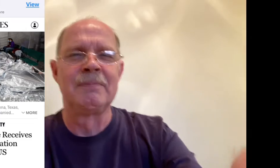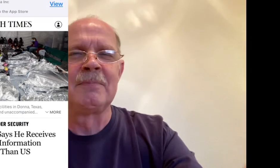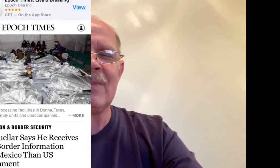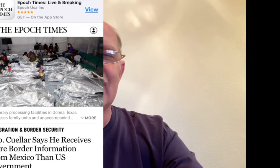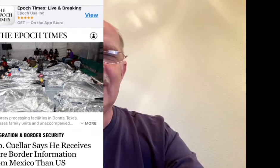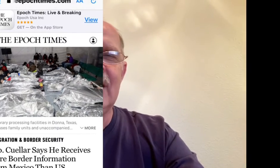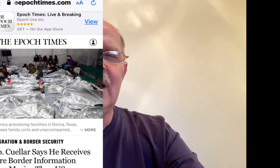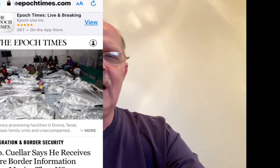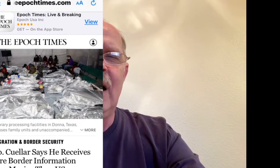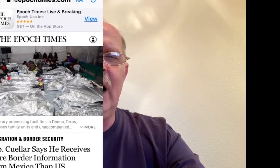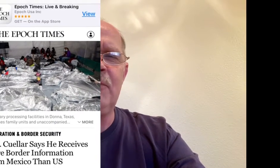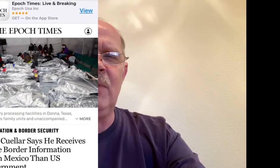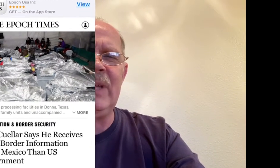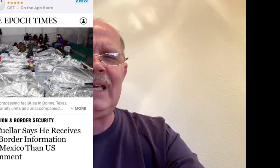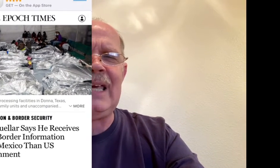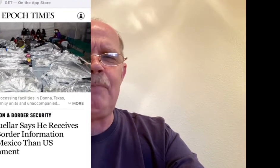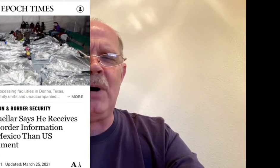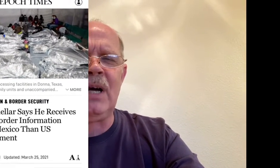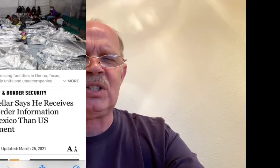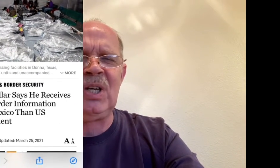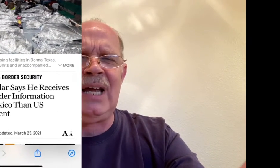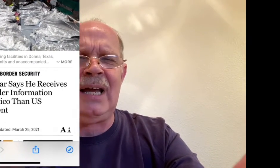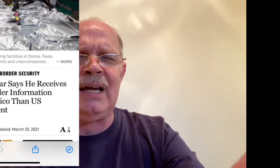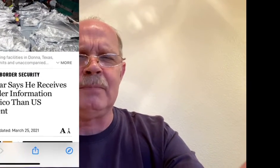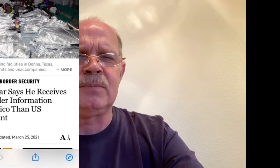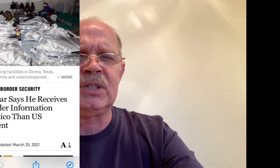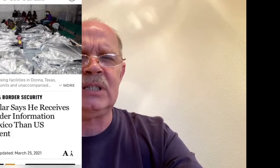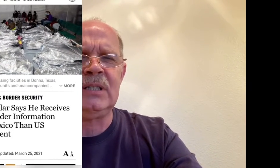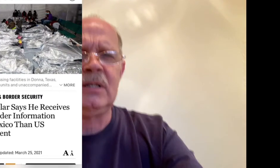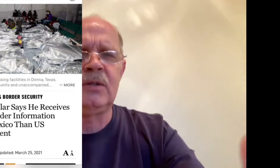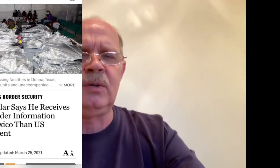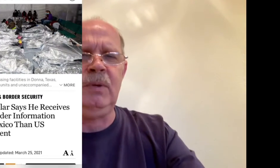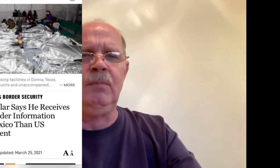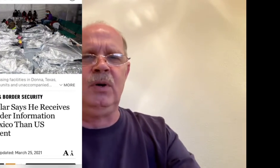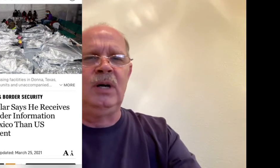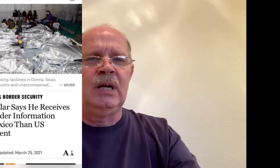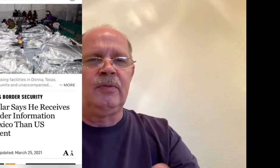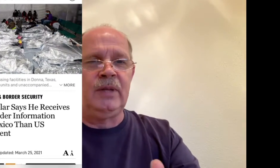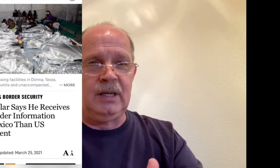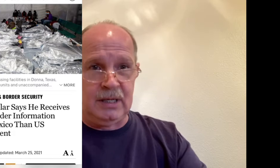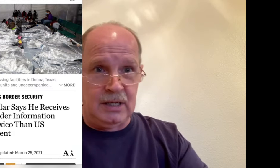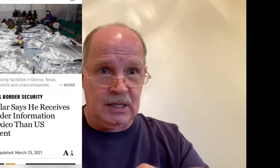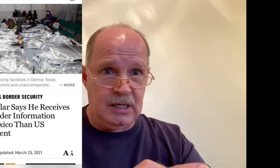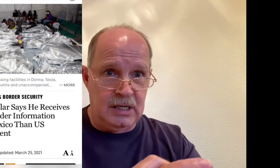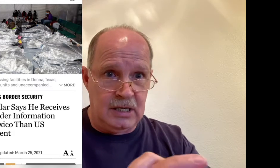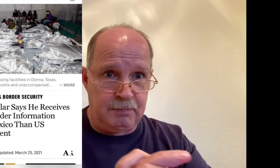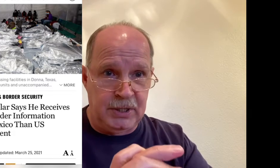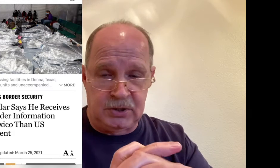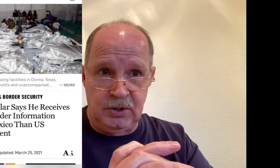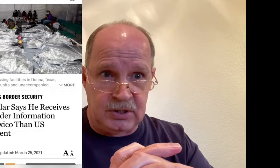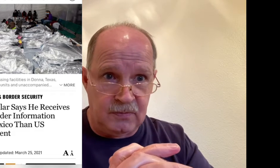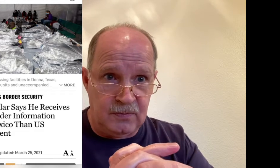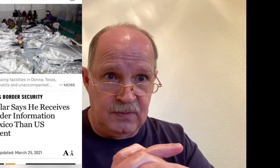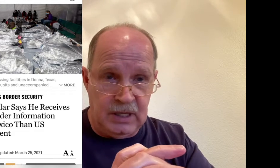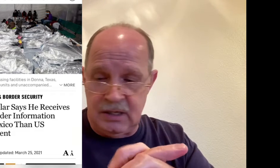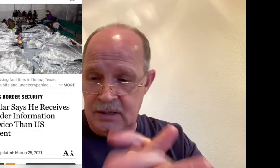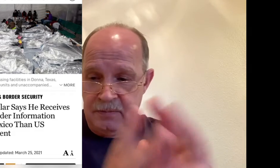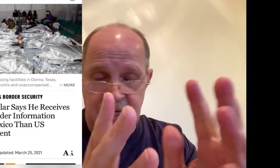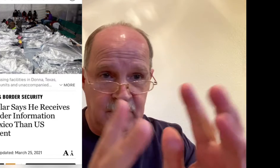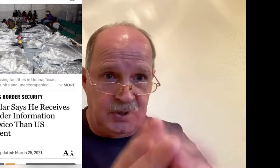weekends. All right, from the Epoch Times. You remember the pictures